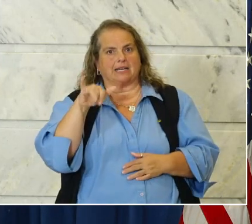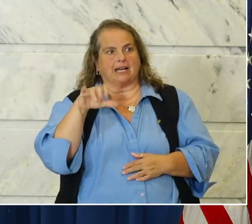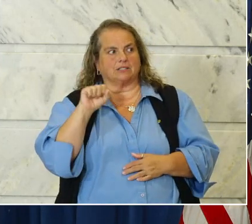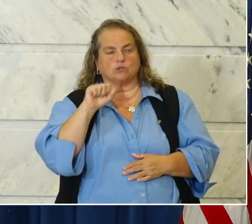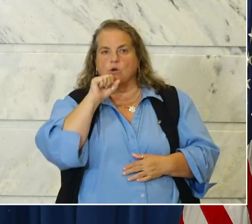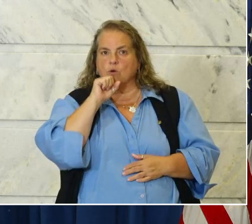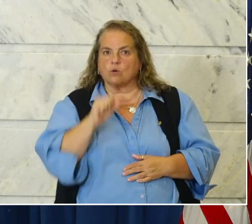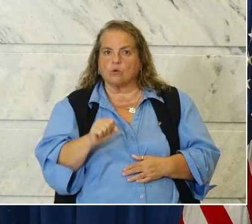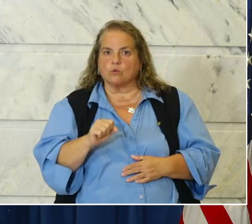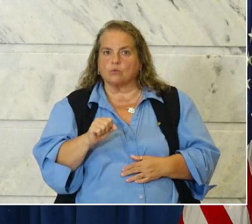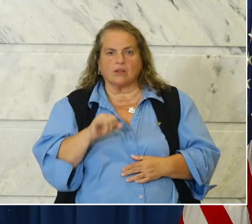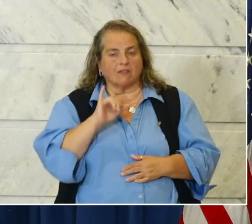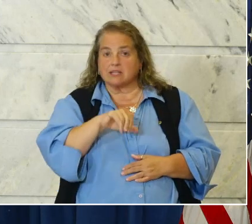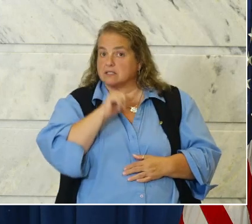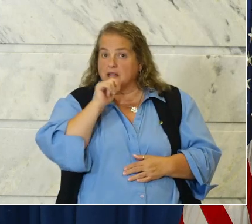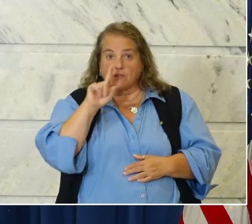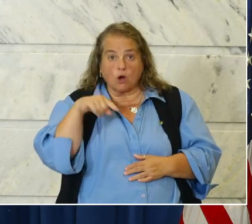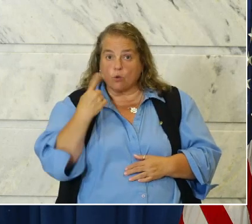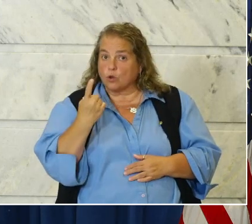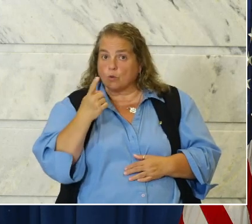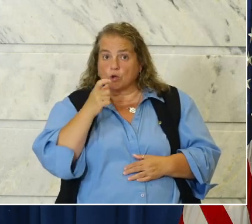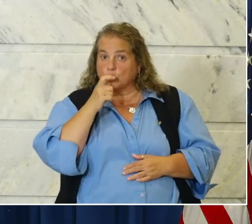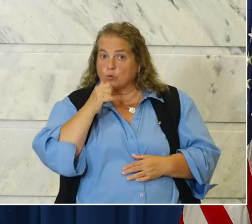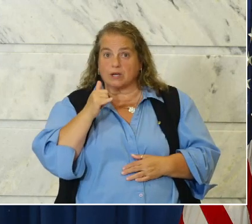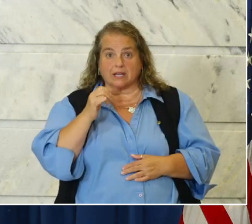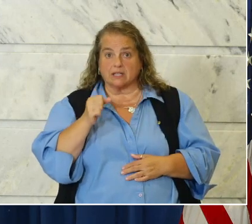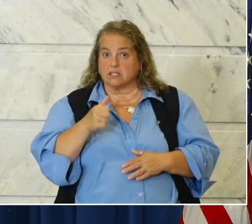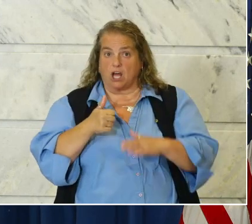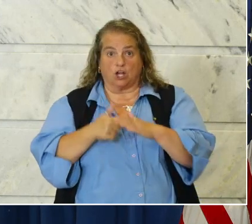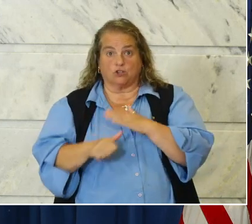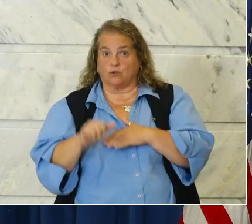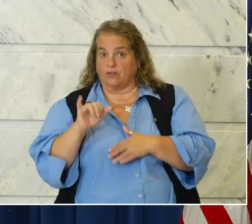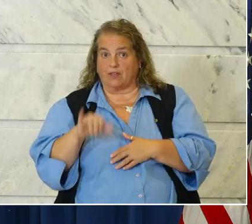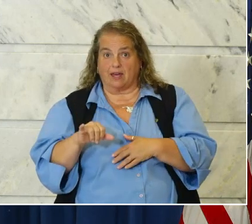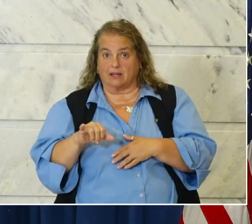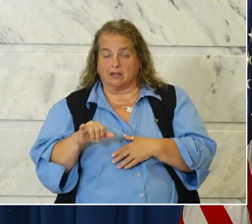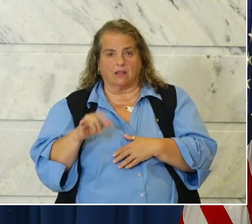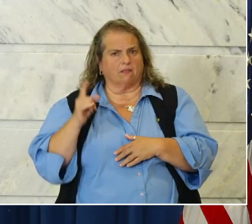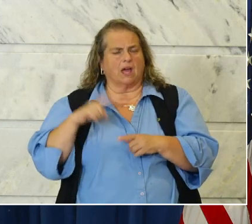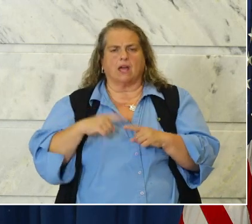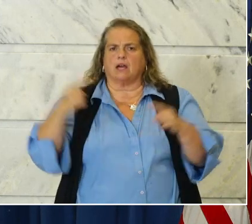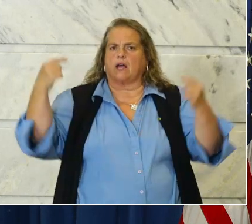And that's not the only one that is under a full year. They come from all